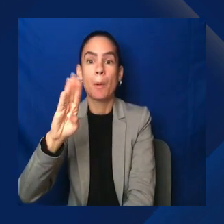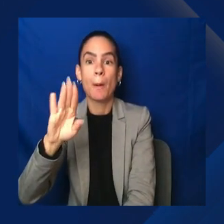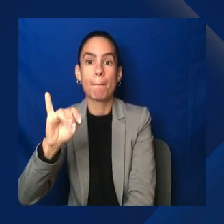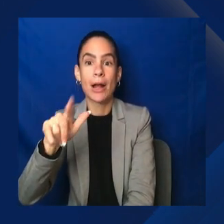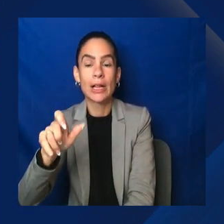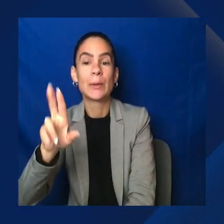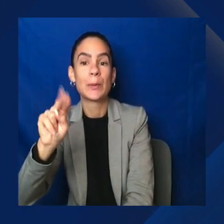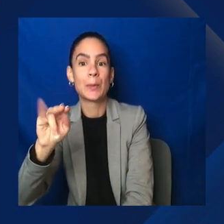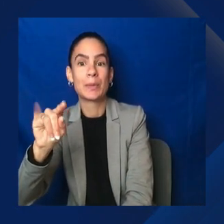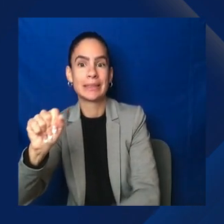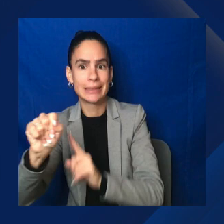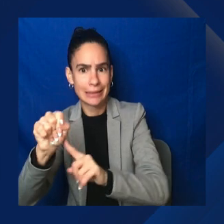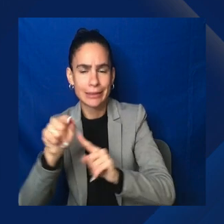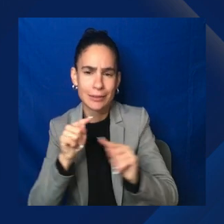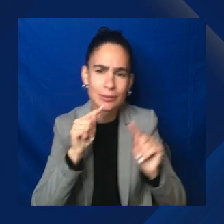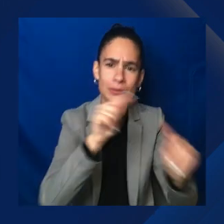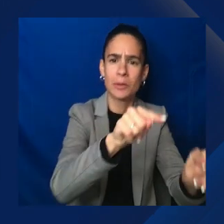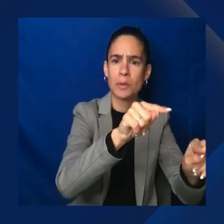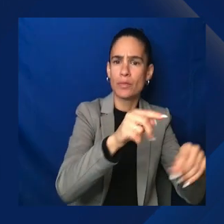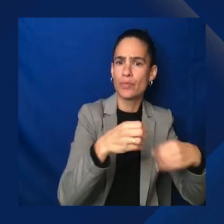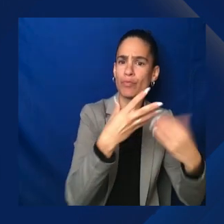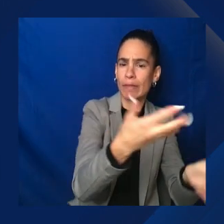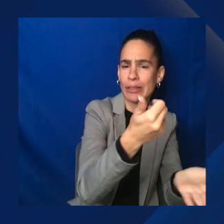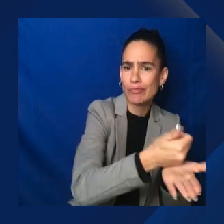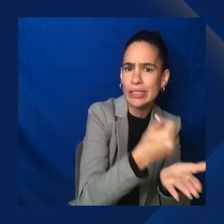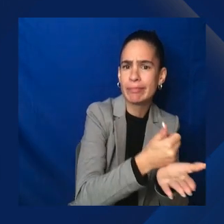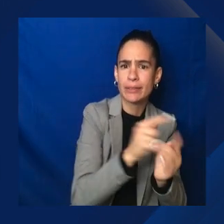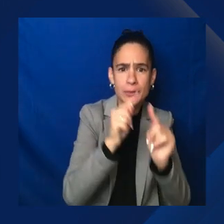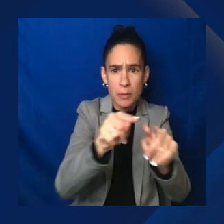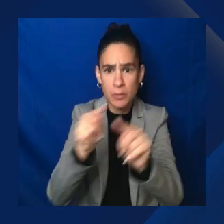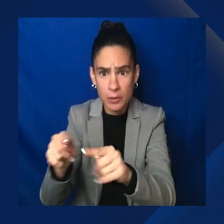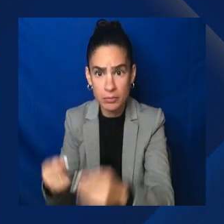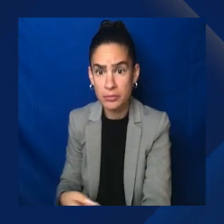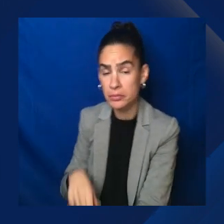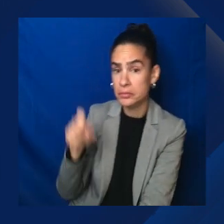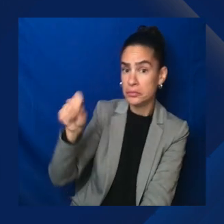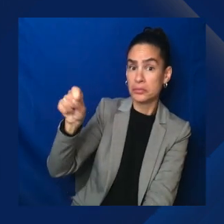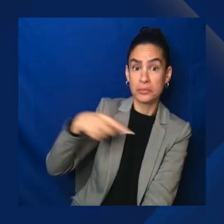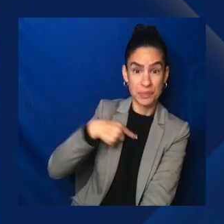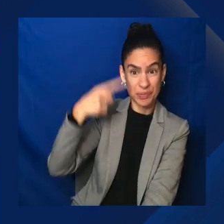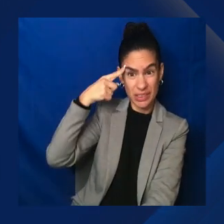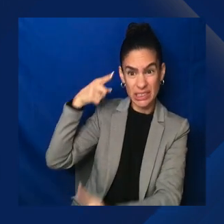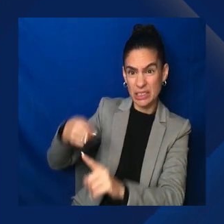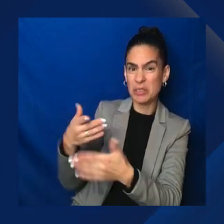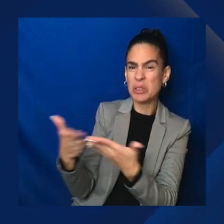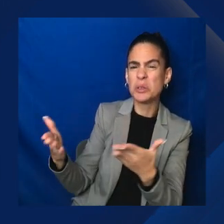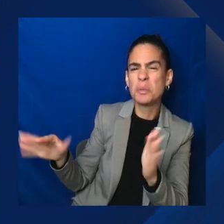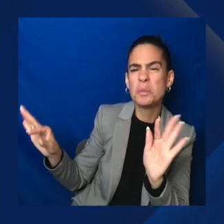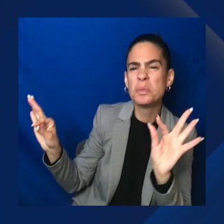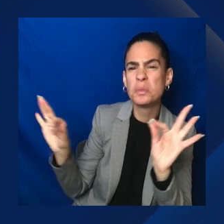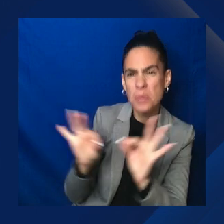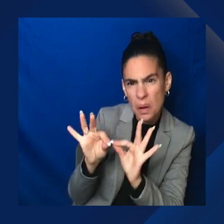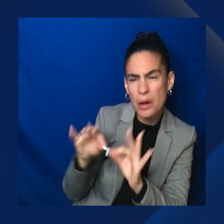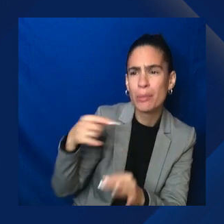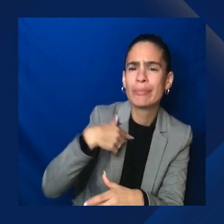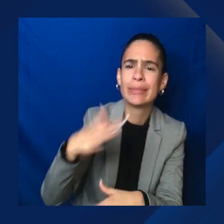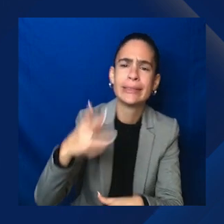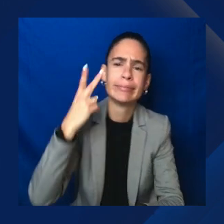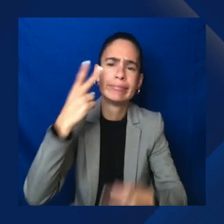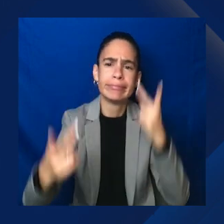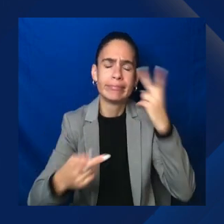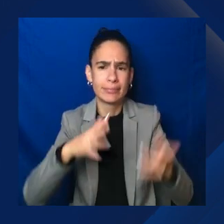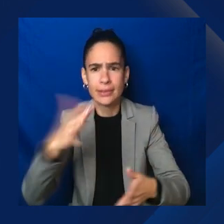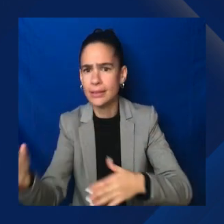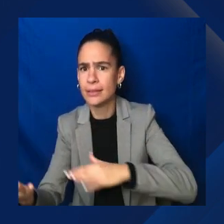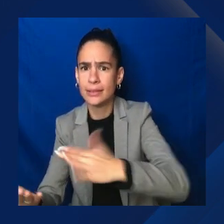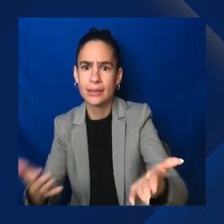you think about that? Yeah, I think those resources are so important because a lot of these issues where we're seeing women face death are happening postpartum. Yeah. And when